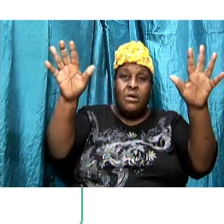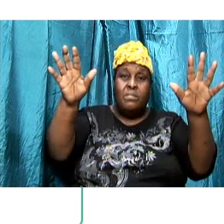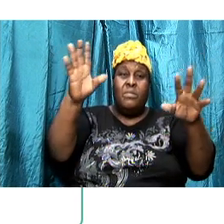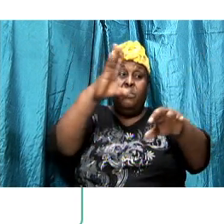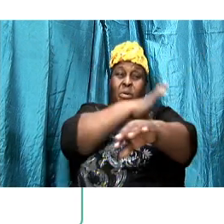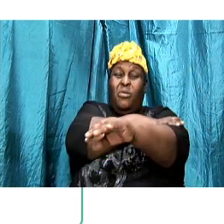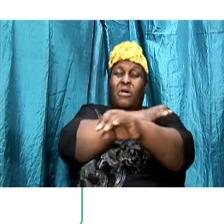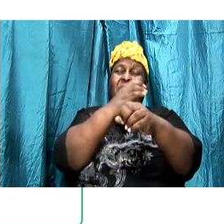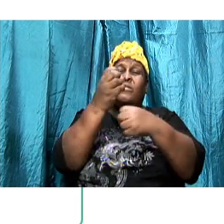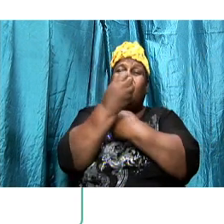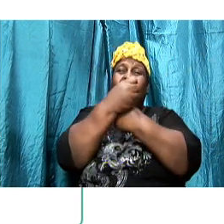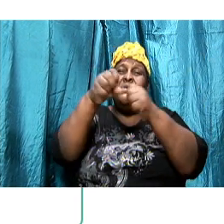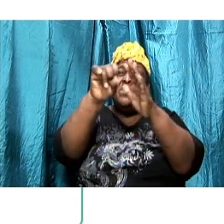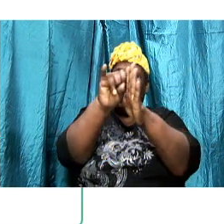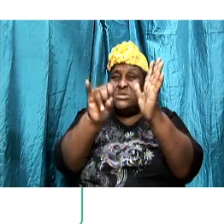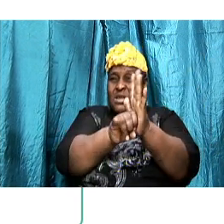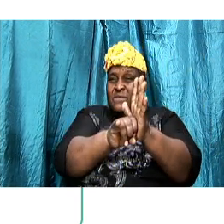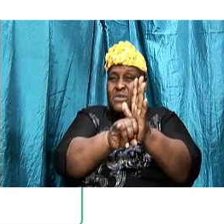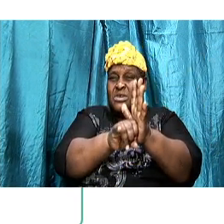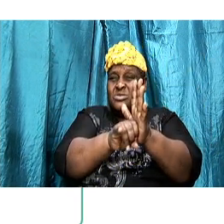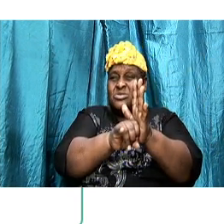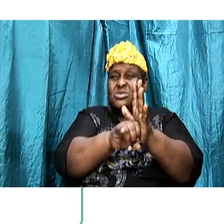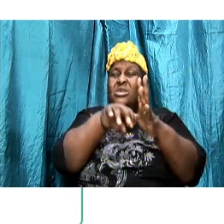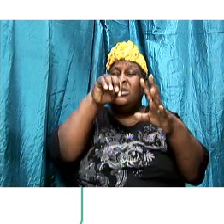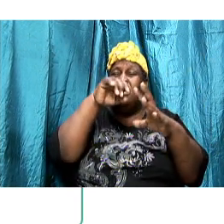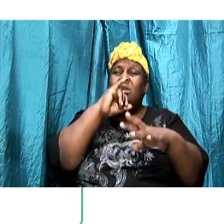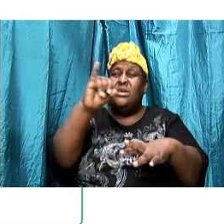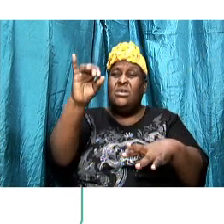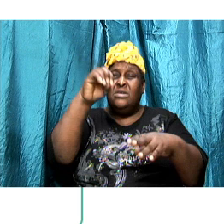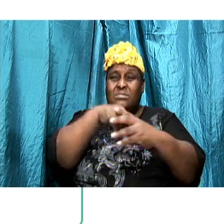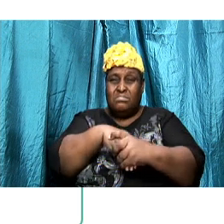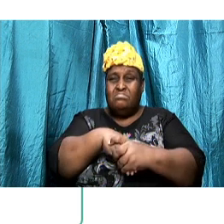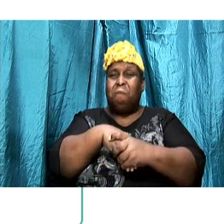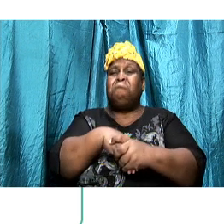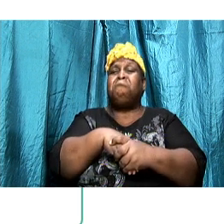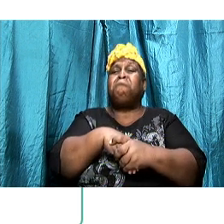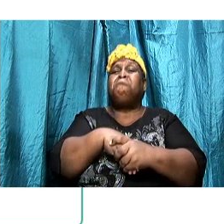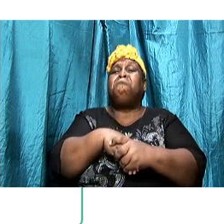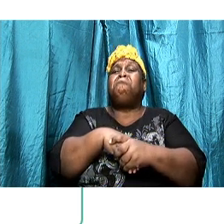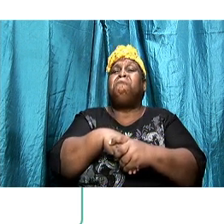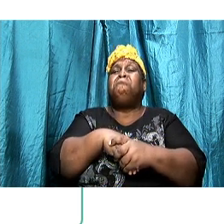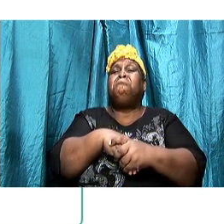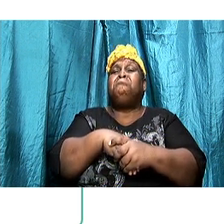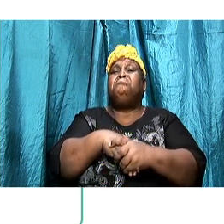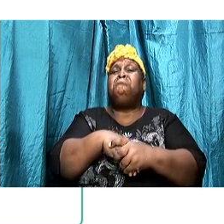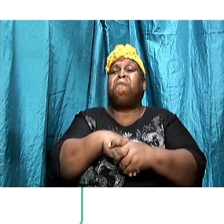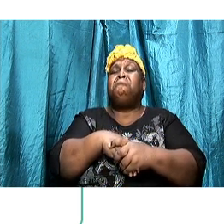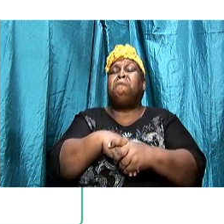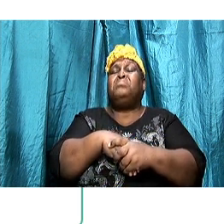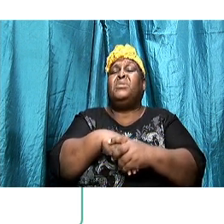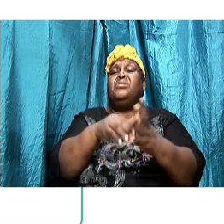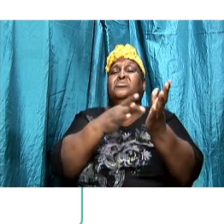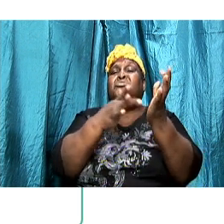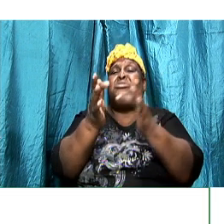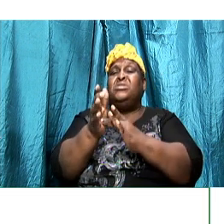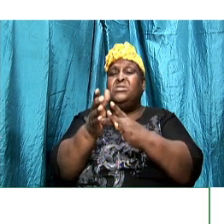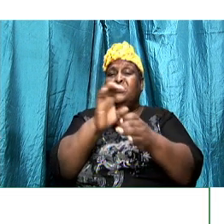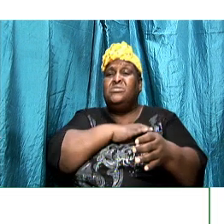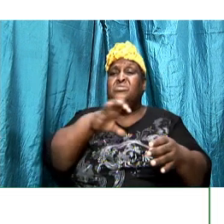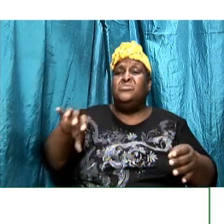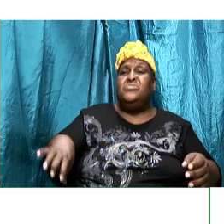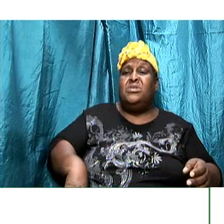lies in what transpired at Calvary. Next slide, please.